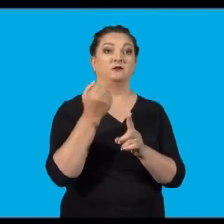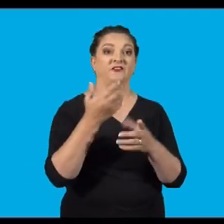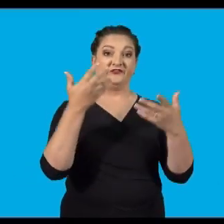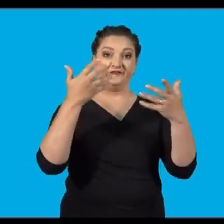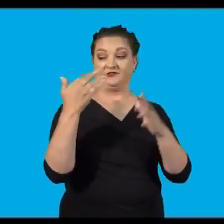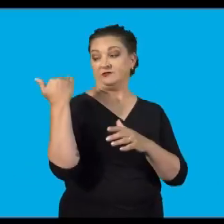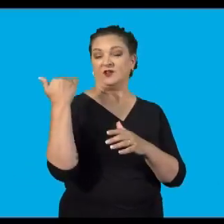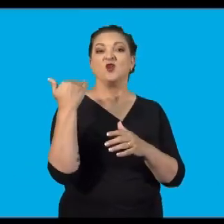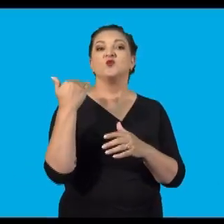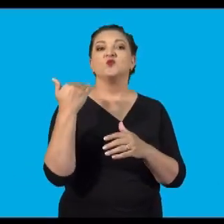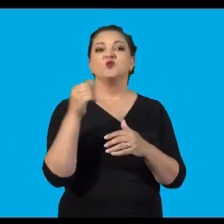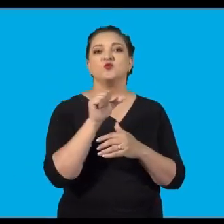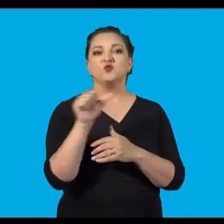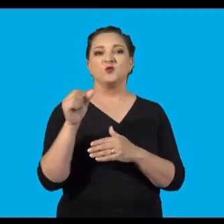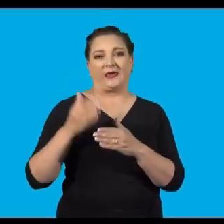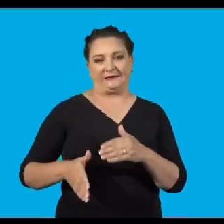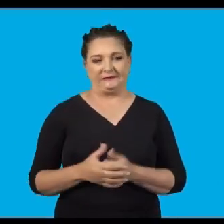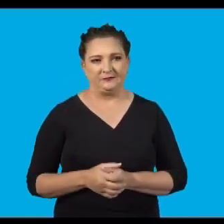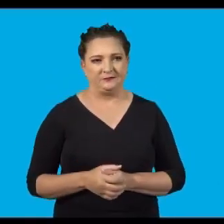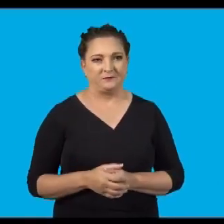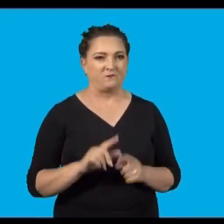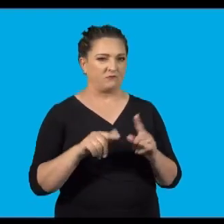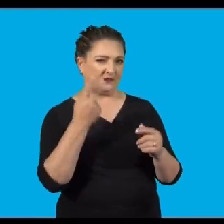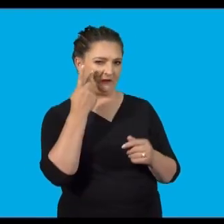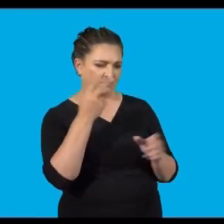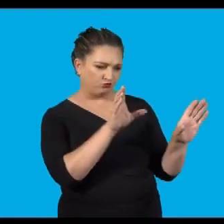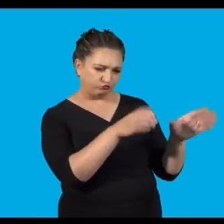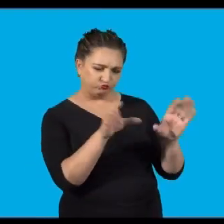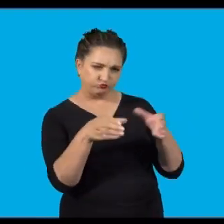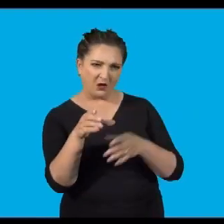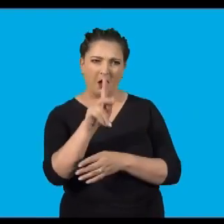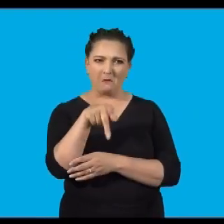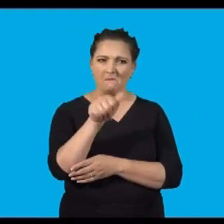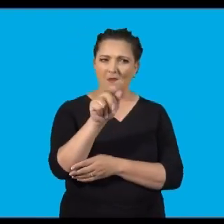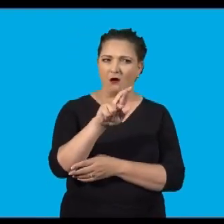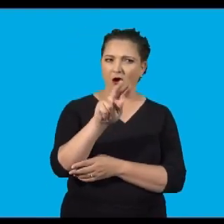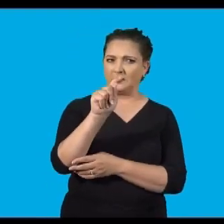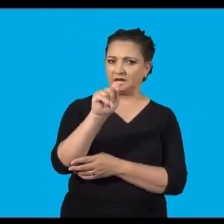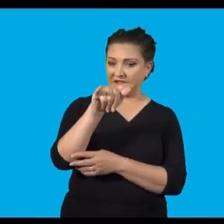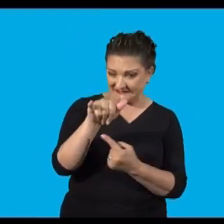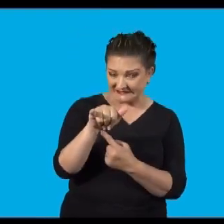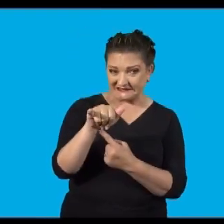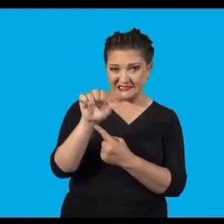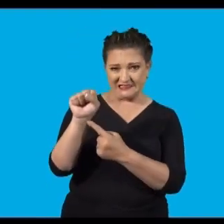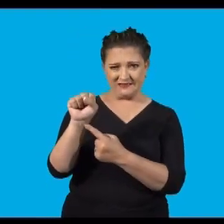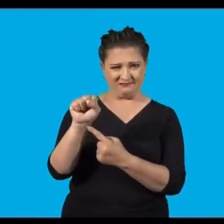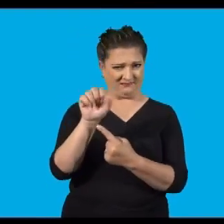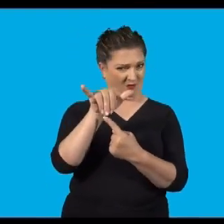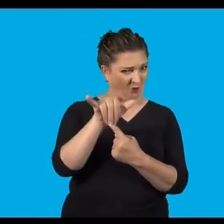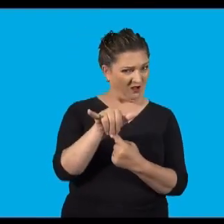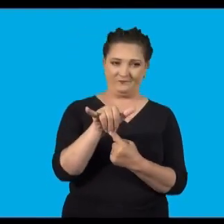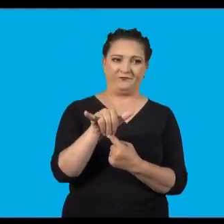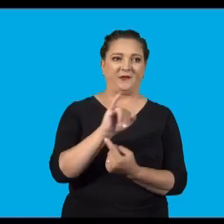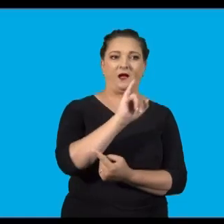campaign rallies this week, all right? Now look at the word parties. What's the rule? We need to change that